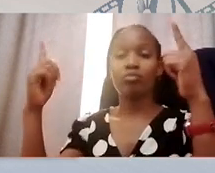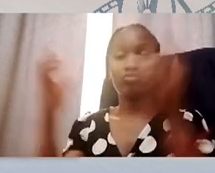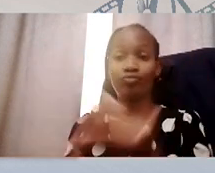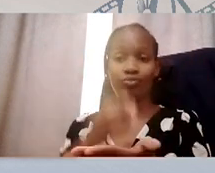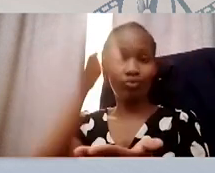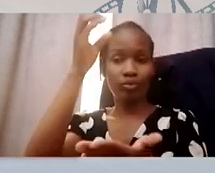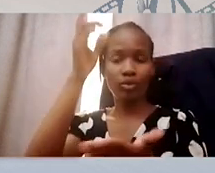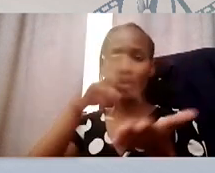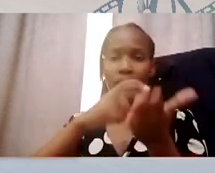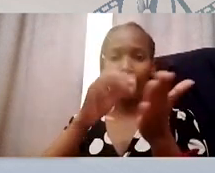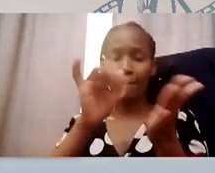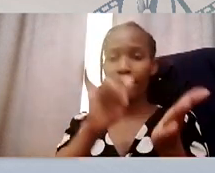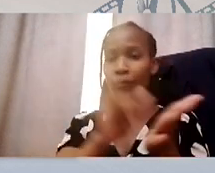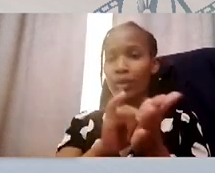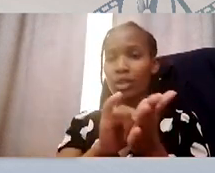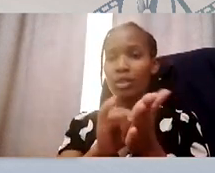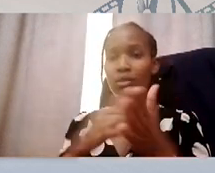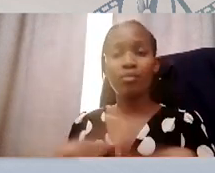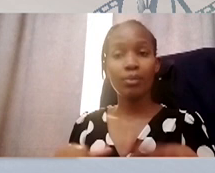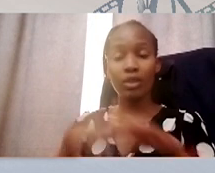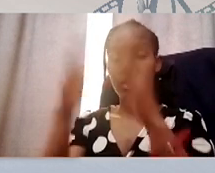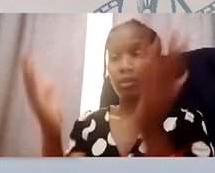for displaced persons across the world?